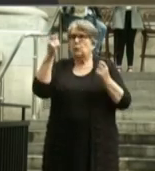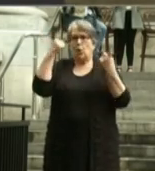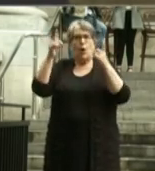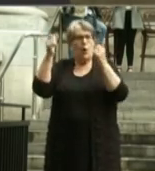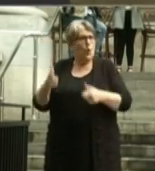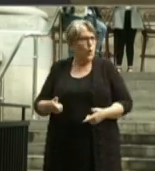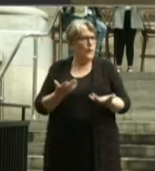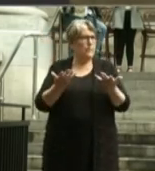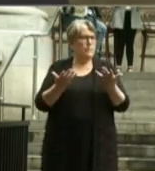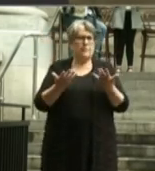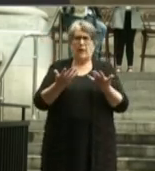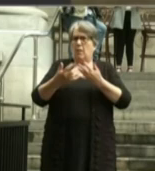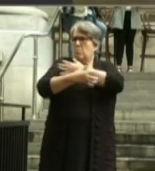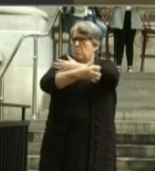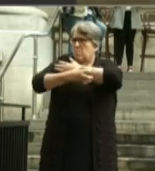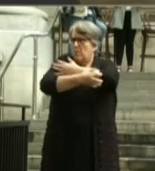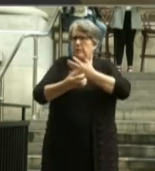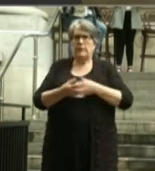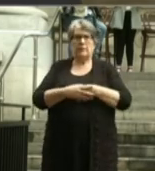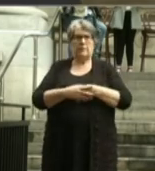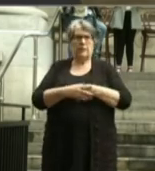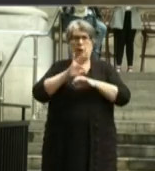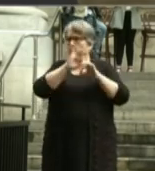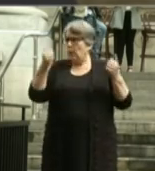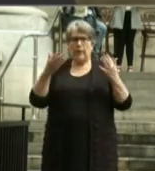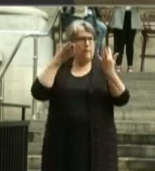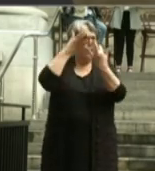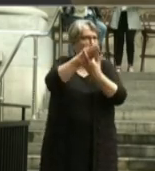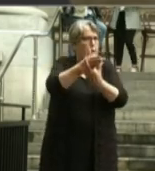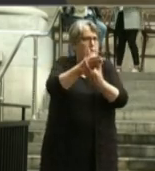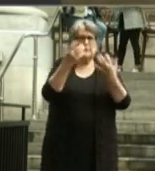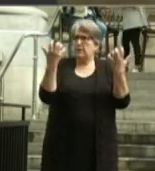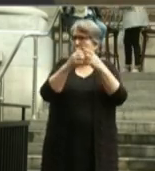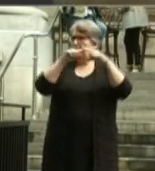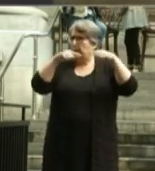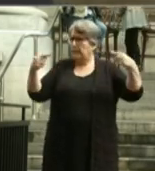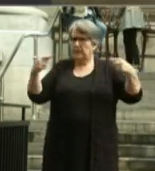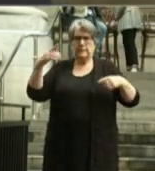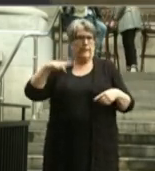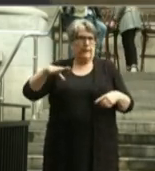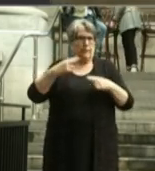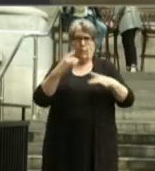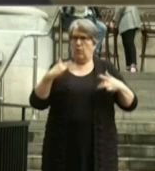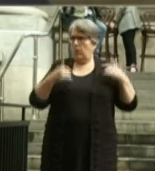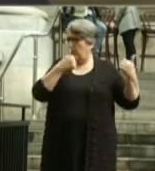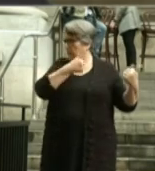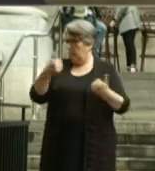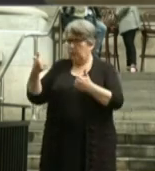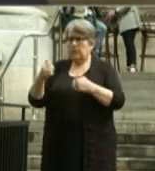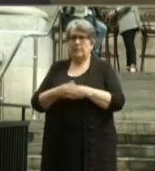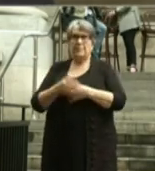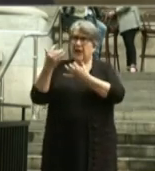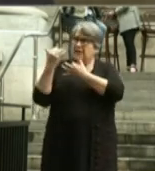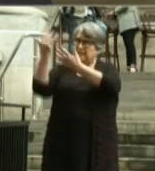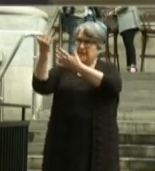the disproportionate rates of poverty, the lack of access to so many of life's necessities.